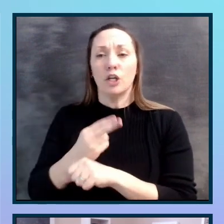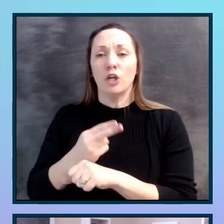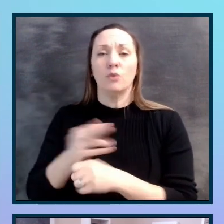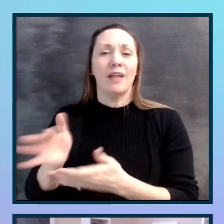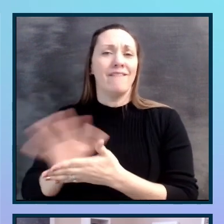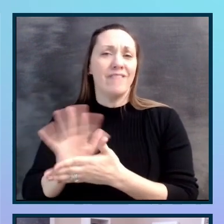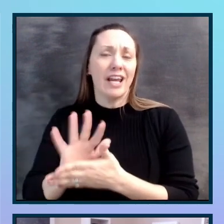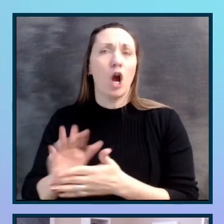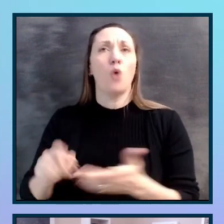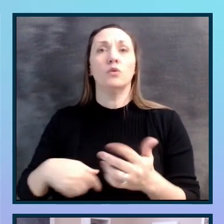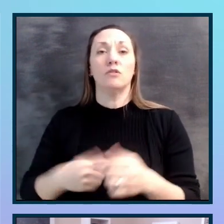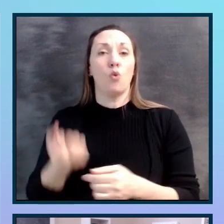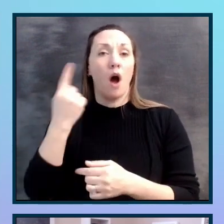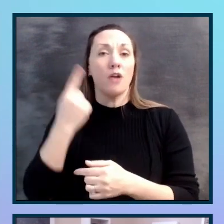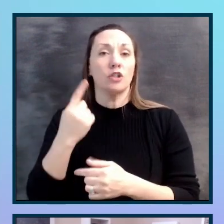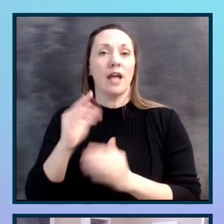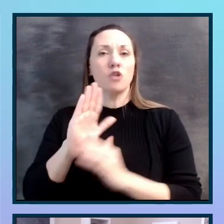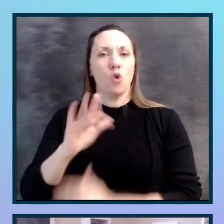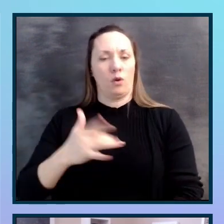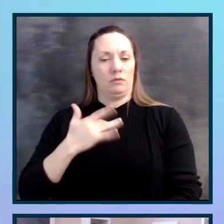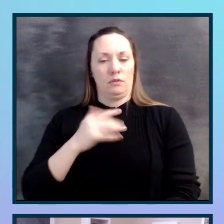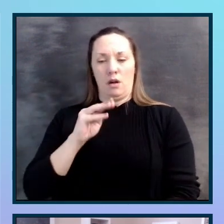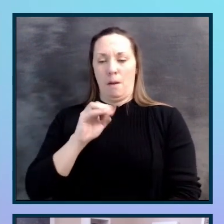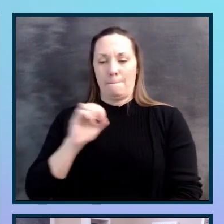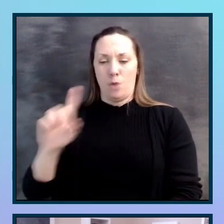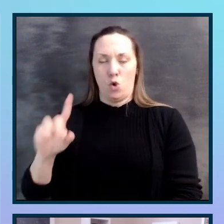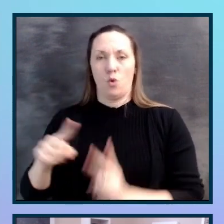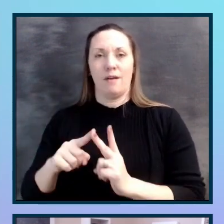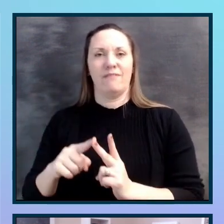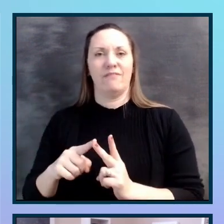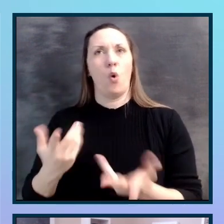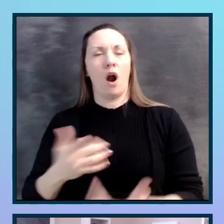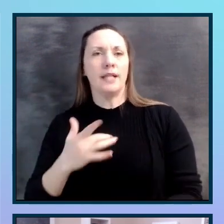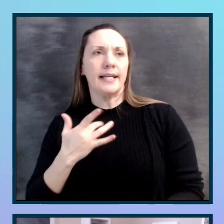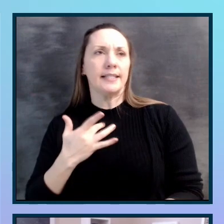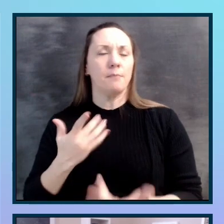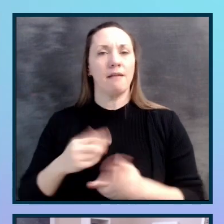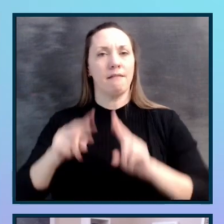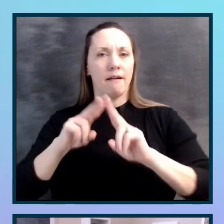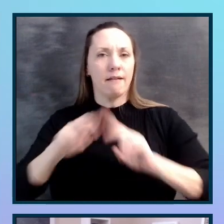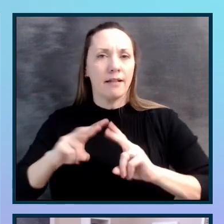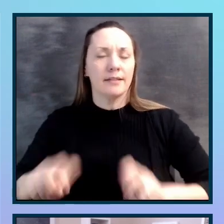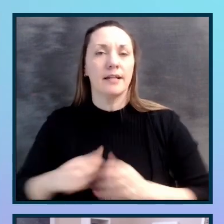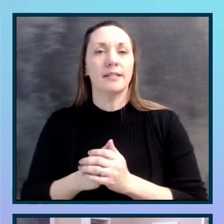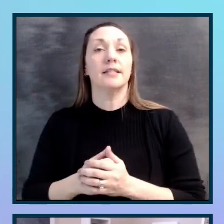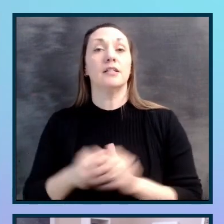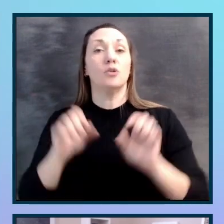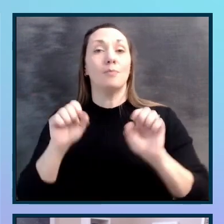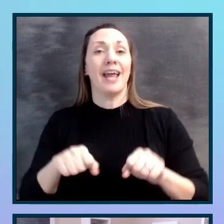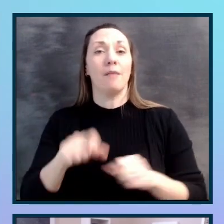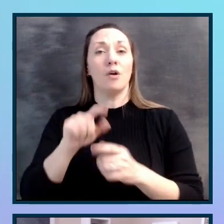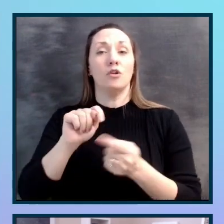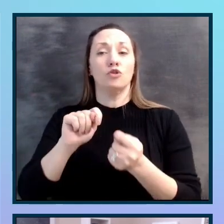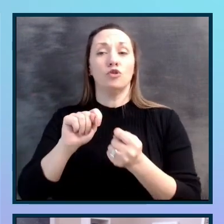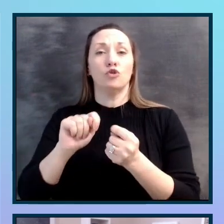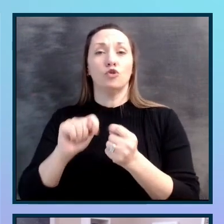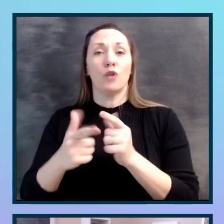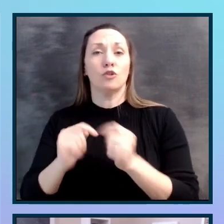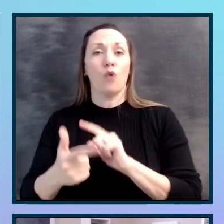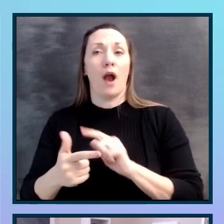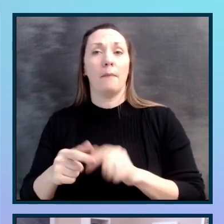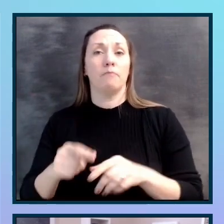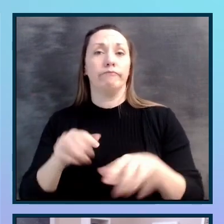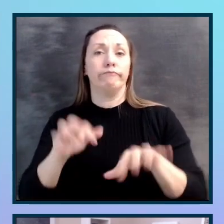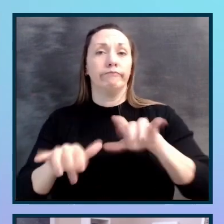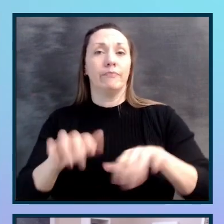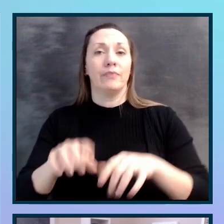videos to understand your mood, for sentiment analysis, in order to transcribe dialogue. Thankfully,